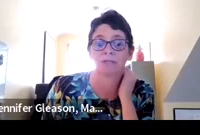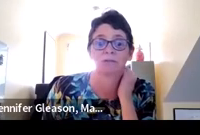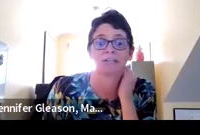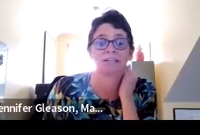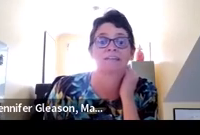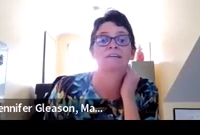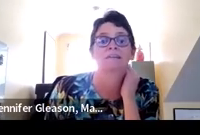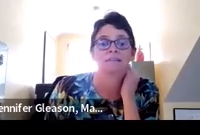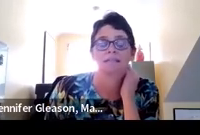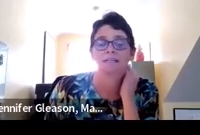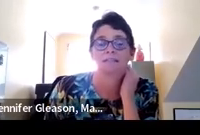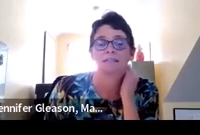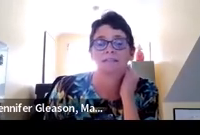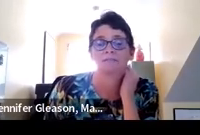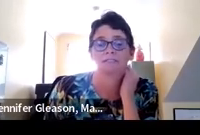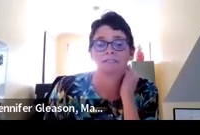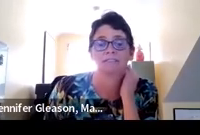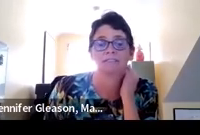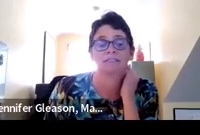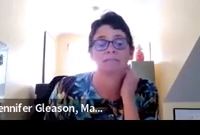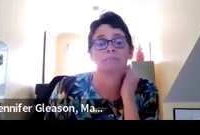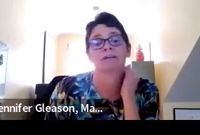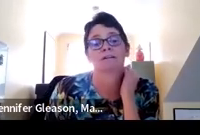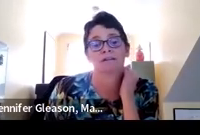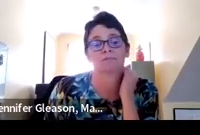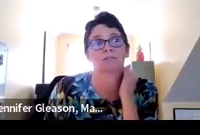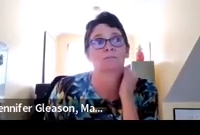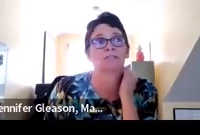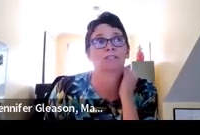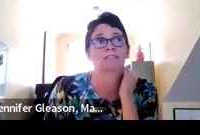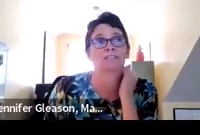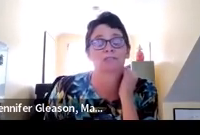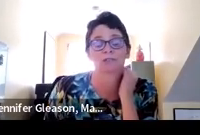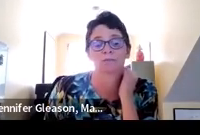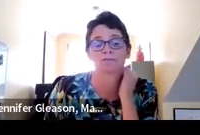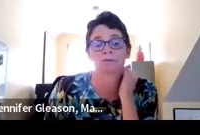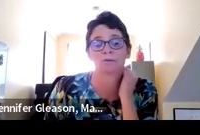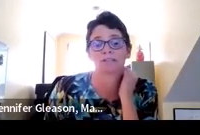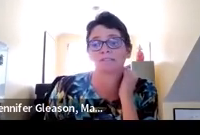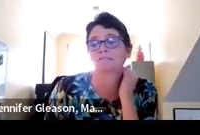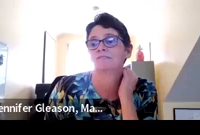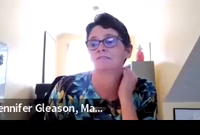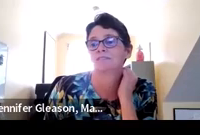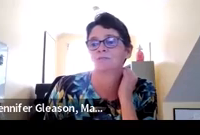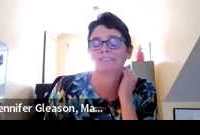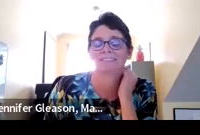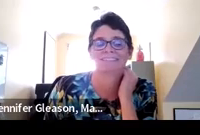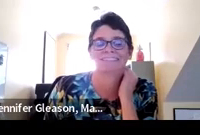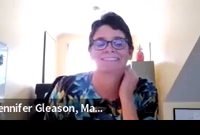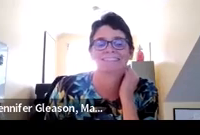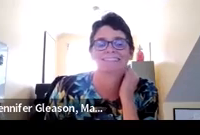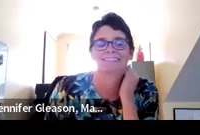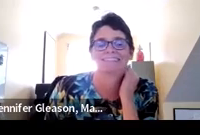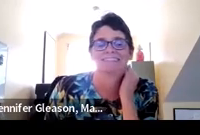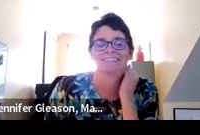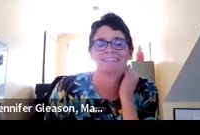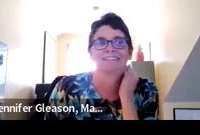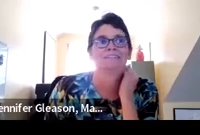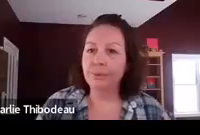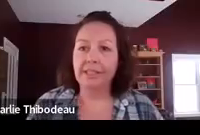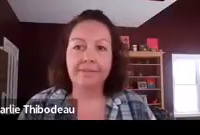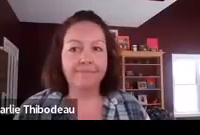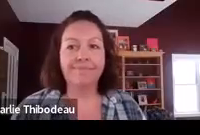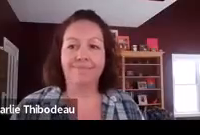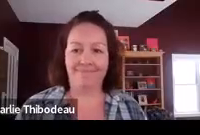It's going by quick. And like the rest of the team, I was special ed teacher before I joined.